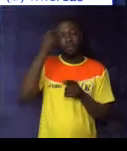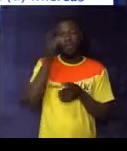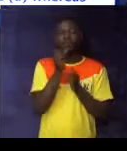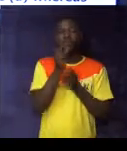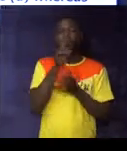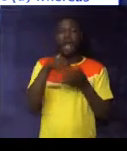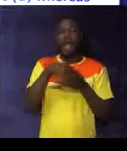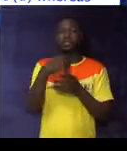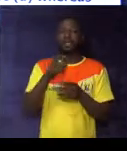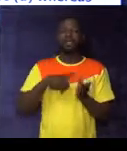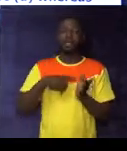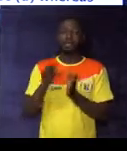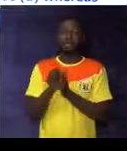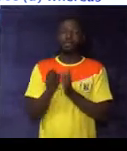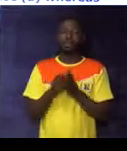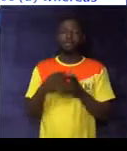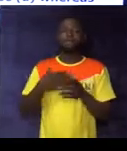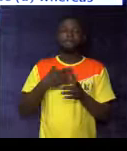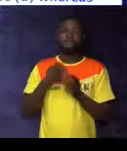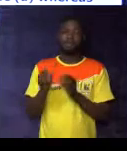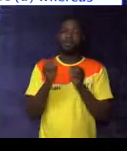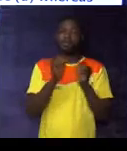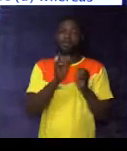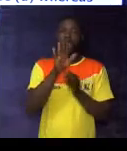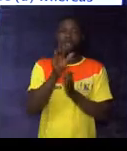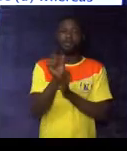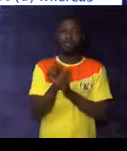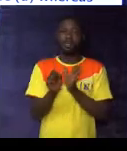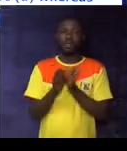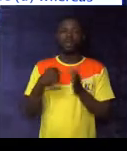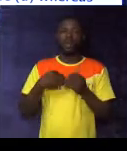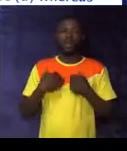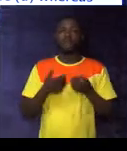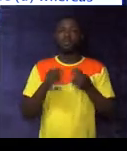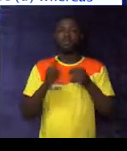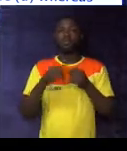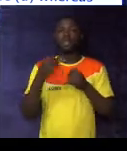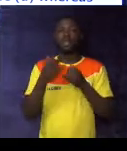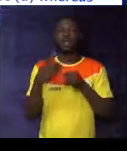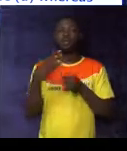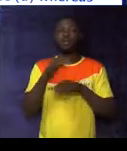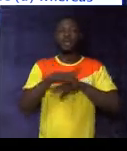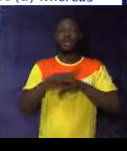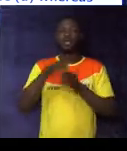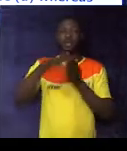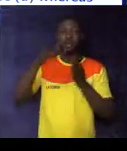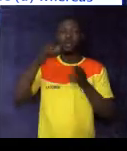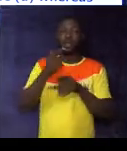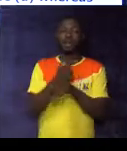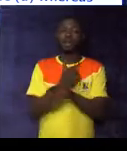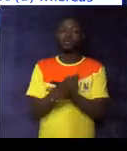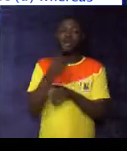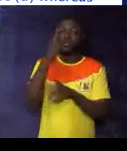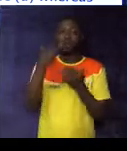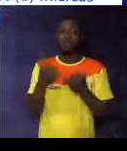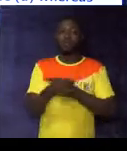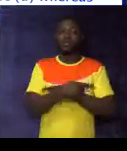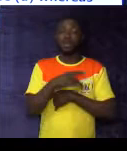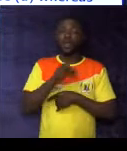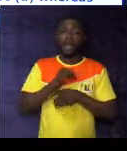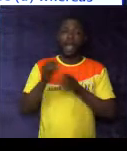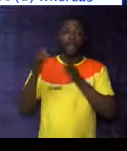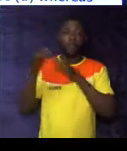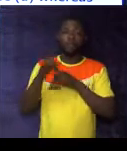government. If you're outside Lagos State, please indicate your state. We've come to the end of the English Studies lesson for